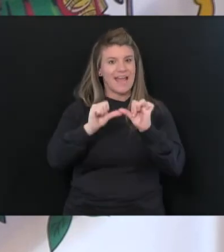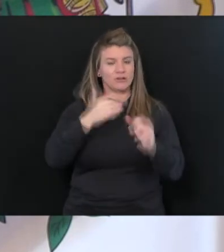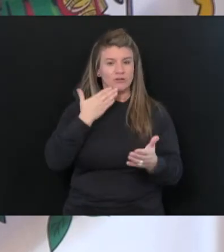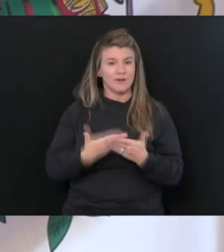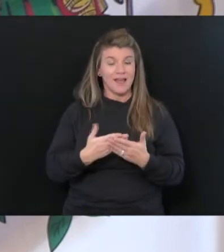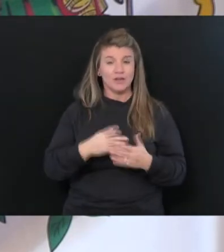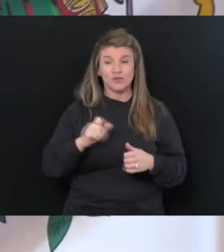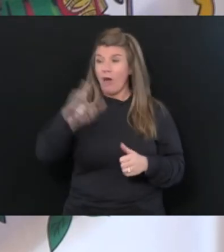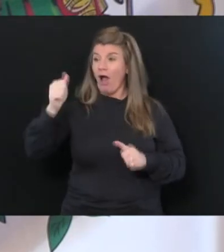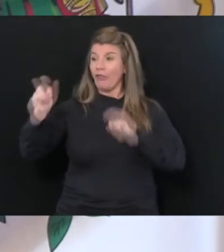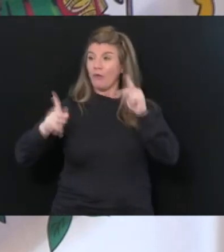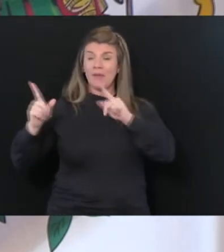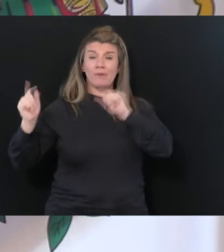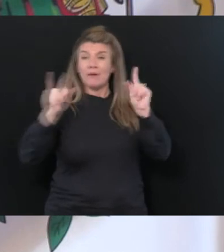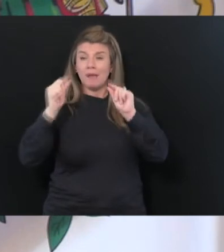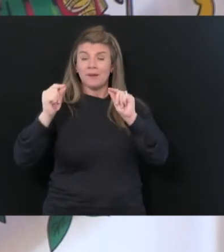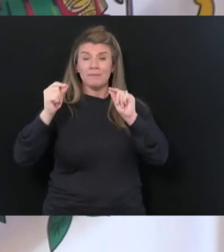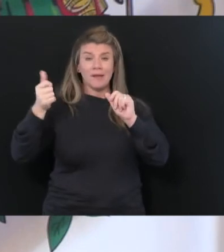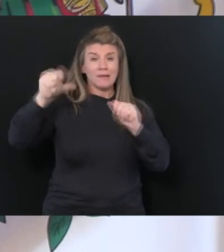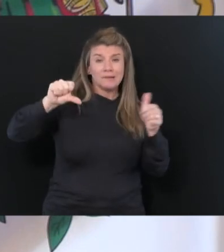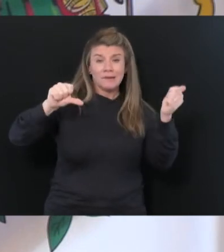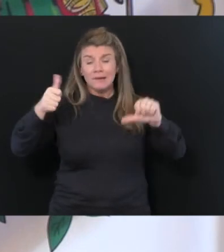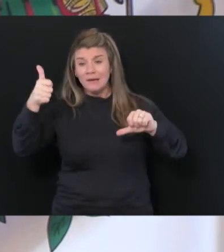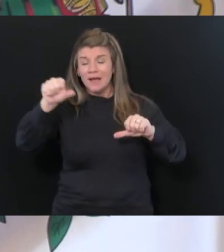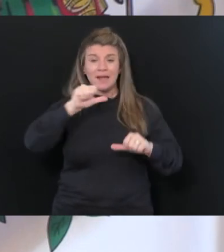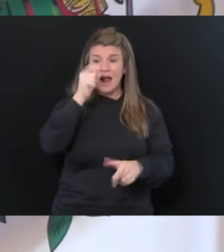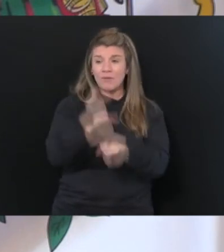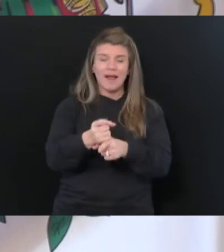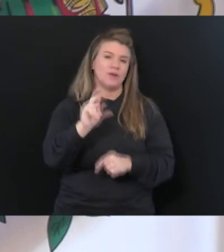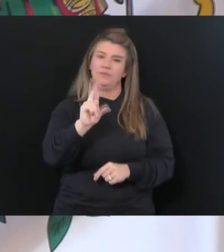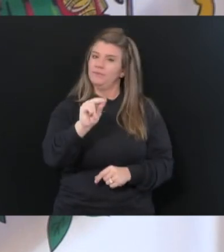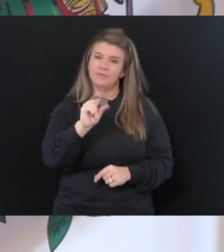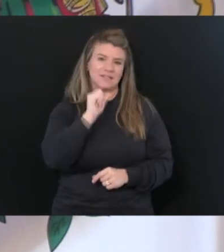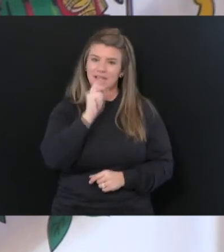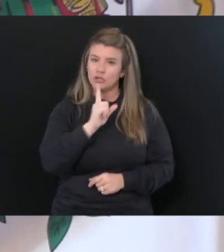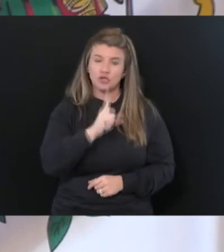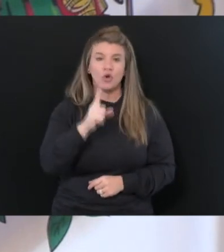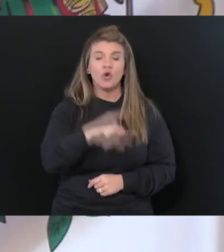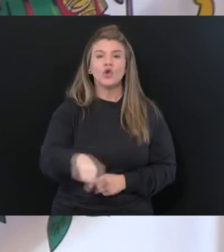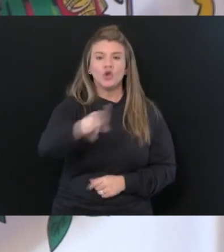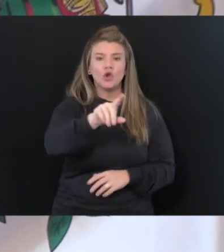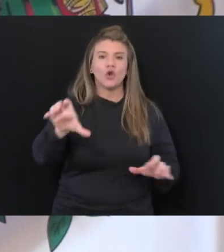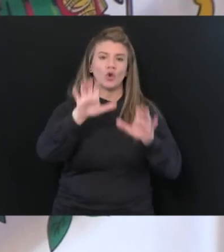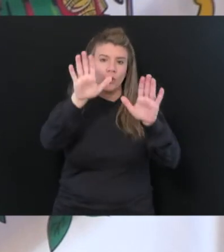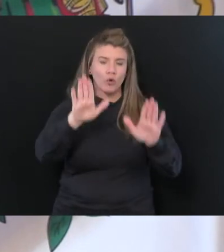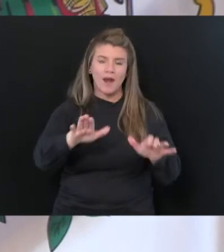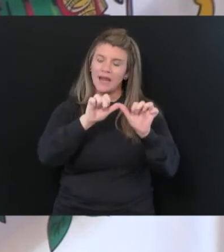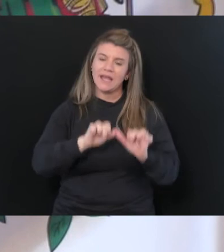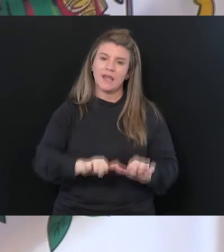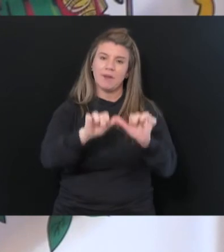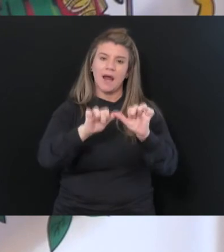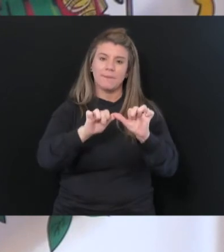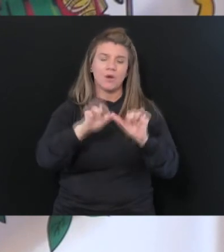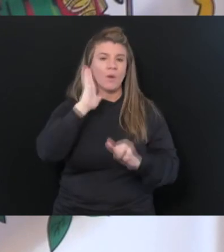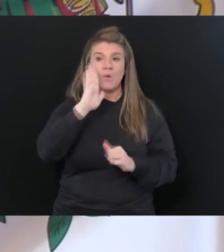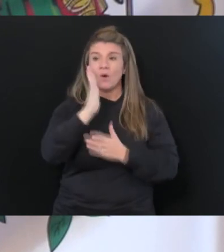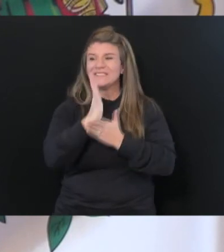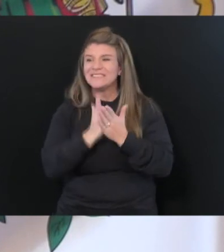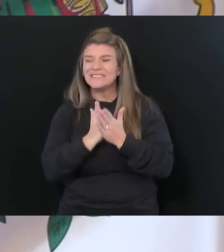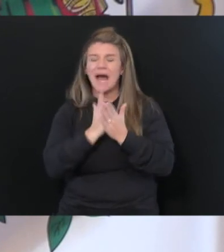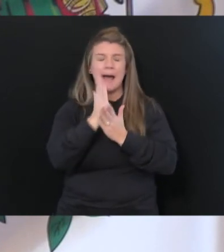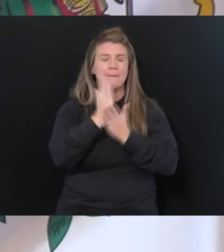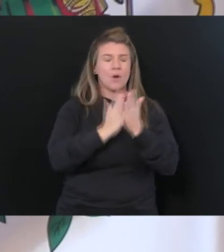anybody push you down with their garbage and everything. Really and truly, West Virginia, you're doing great. Just keep it up. We'll some way, somehow